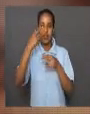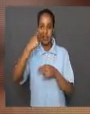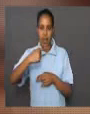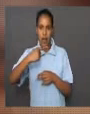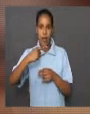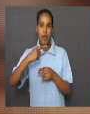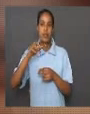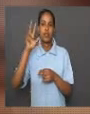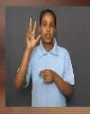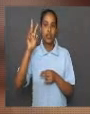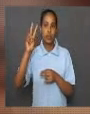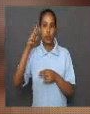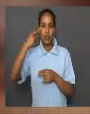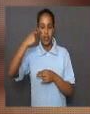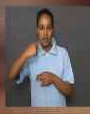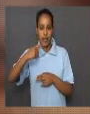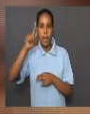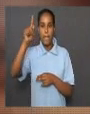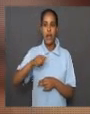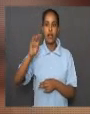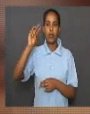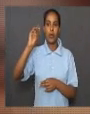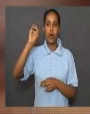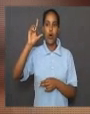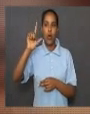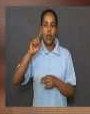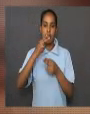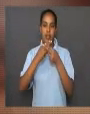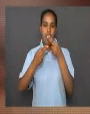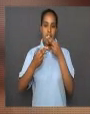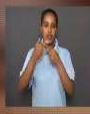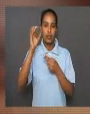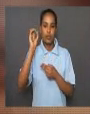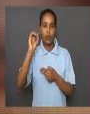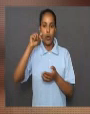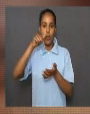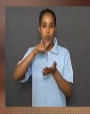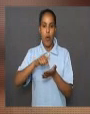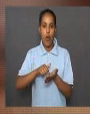by 32 grams per mole times